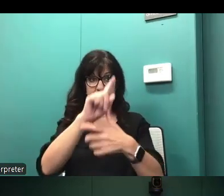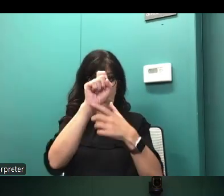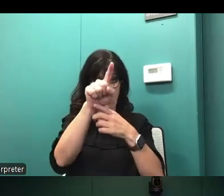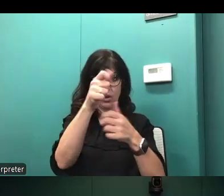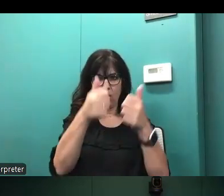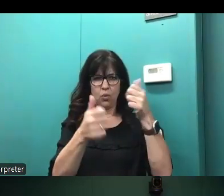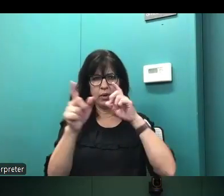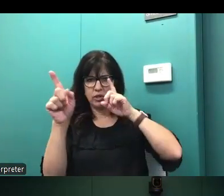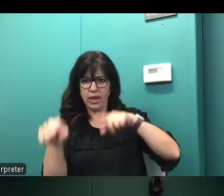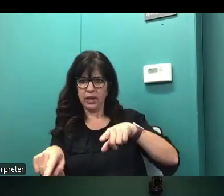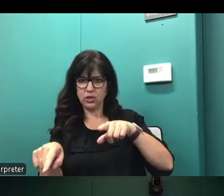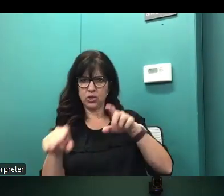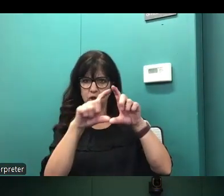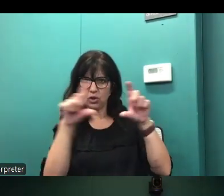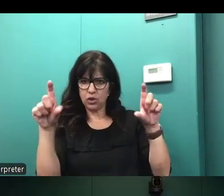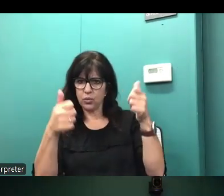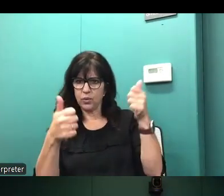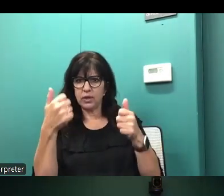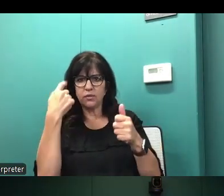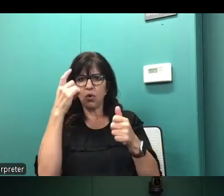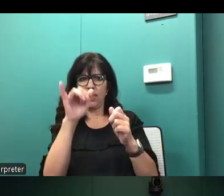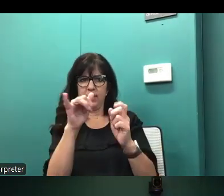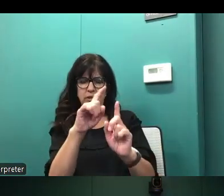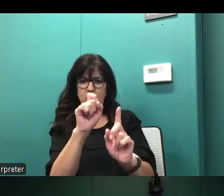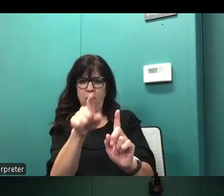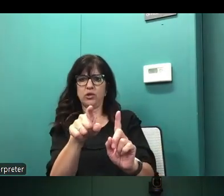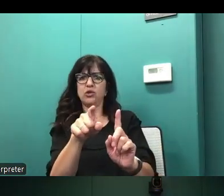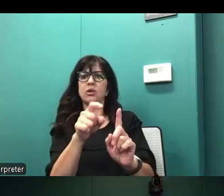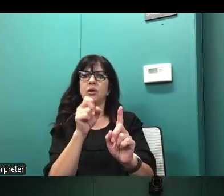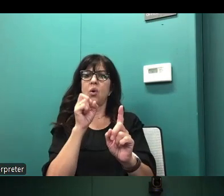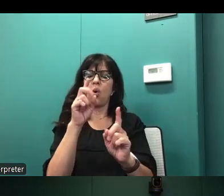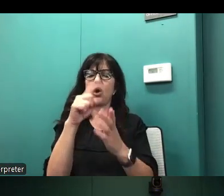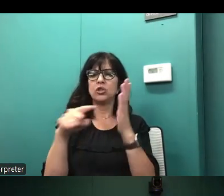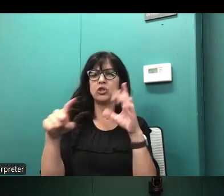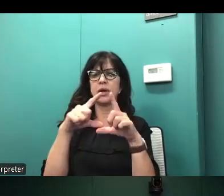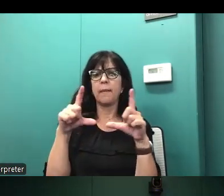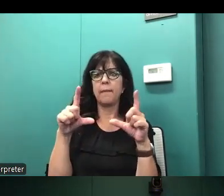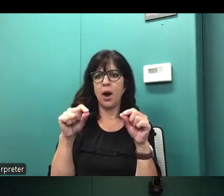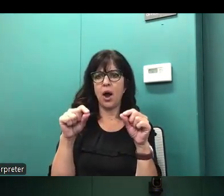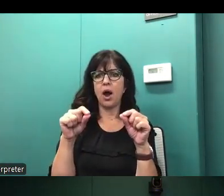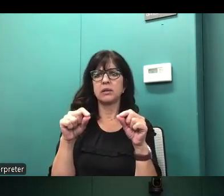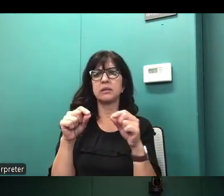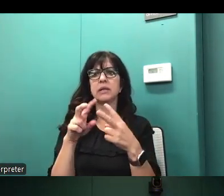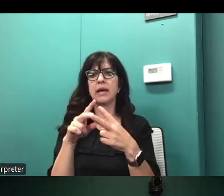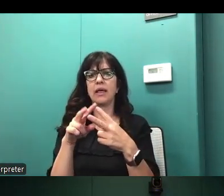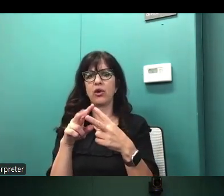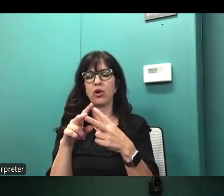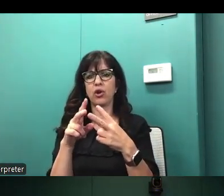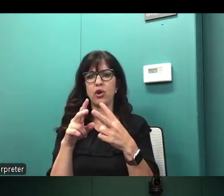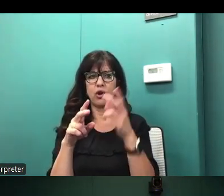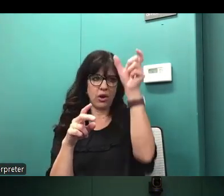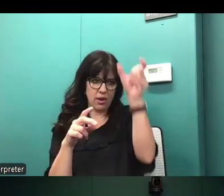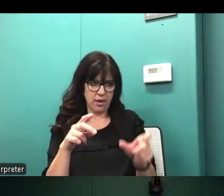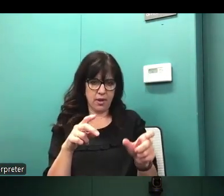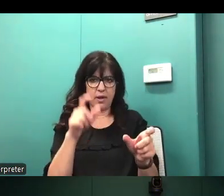which answer would it be for this question? Or there's a checkbox grid where you have the things